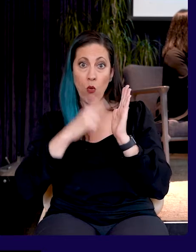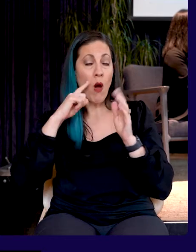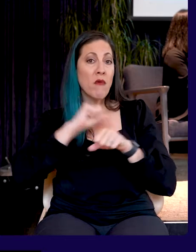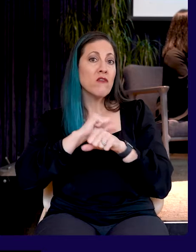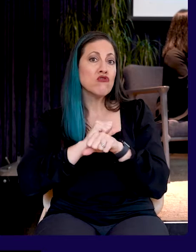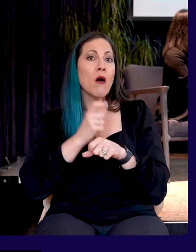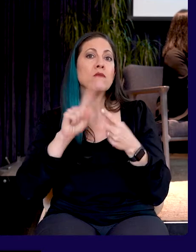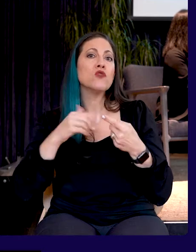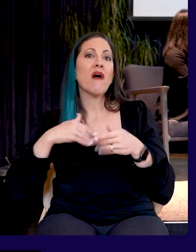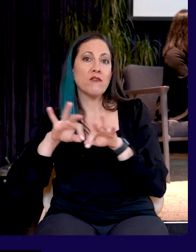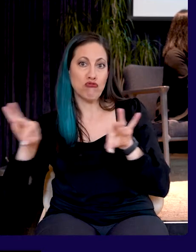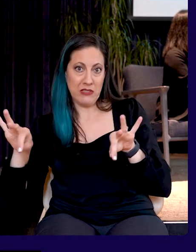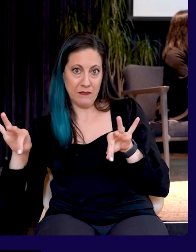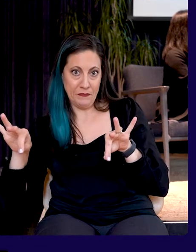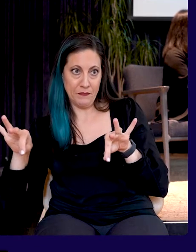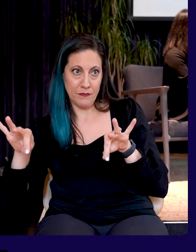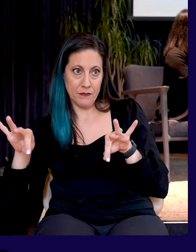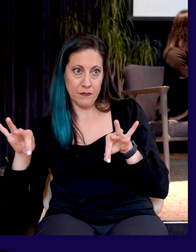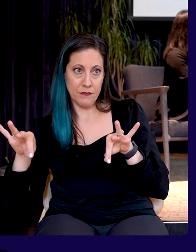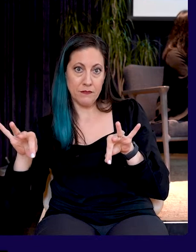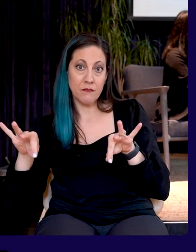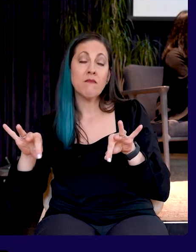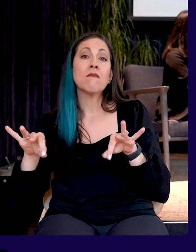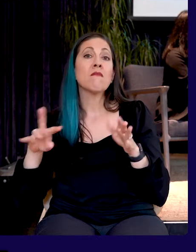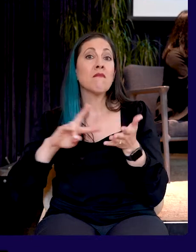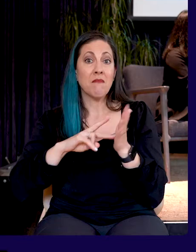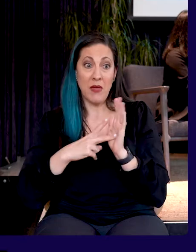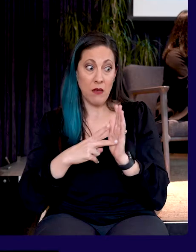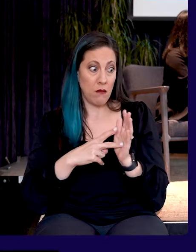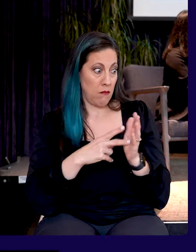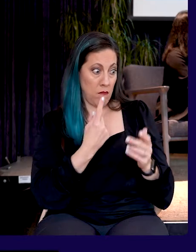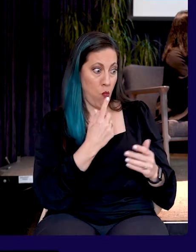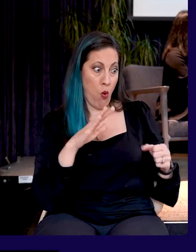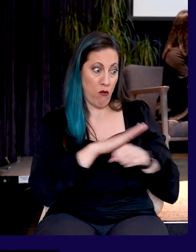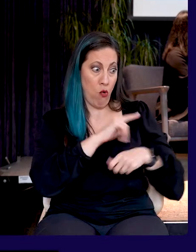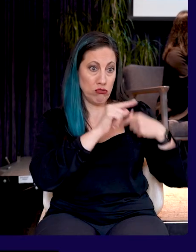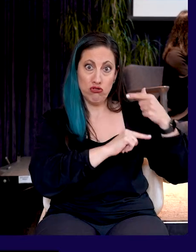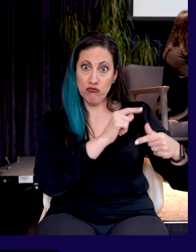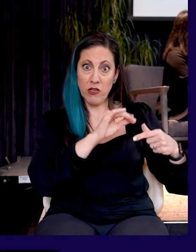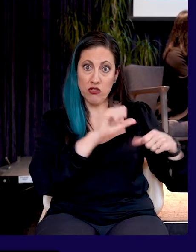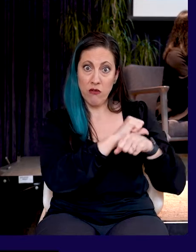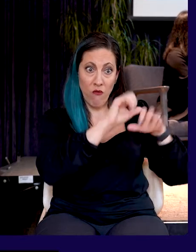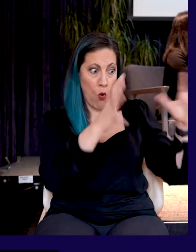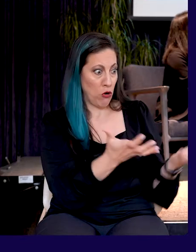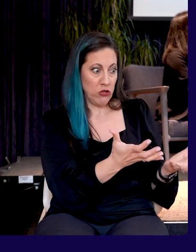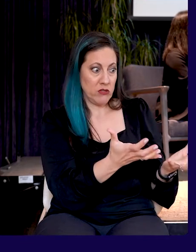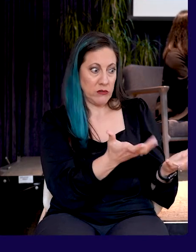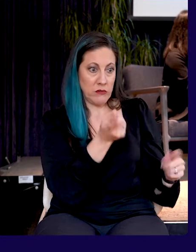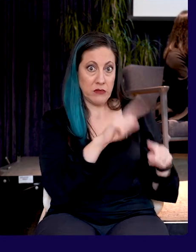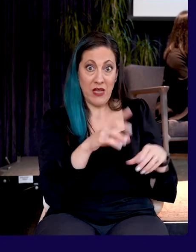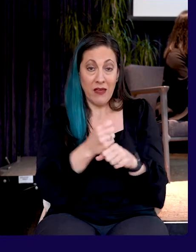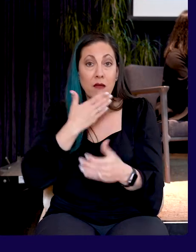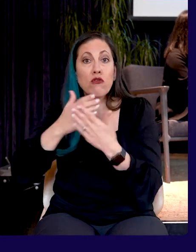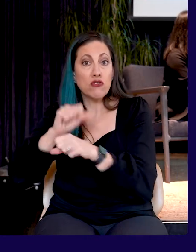degree requirements on their job descriptions, which has basically left a whole generation of workers without access to family-sustaining wages. A lot of those